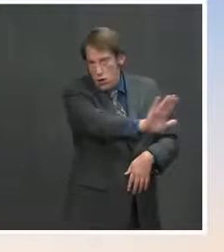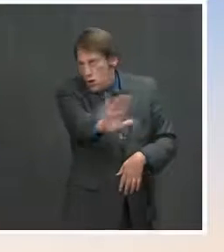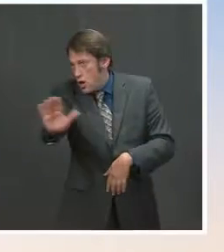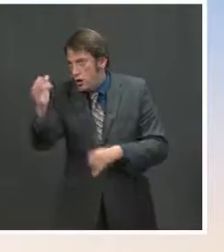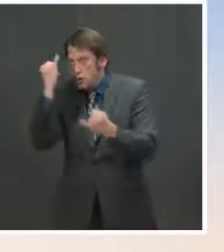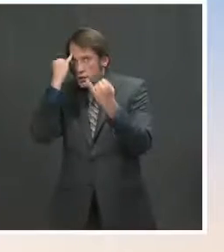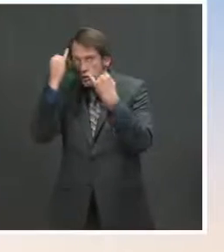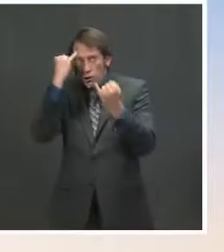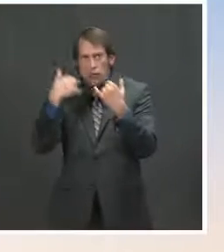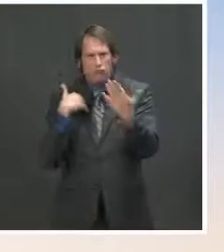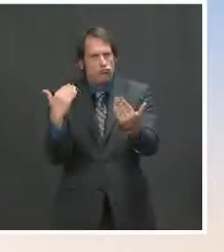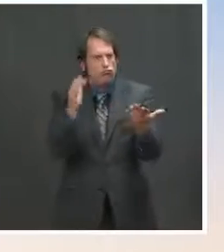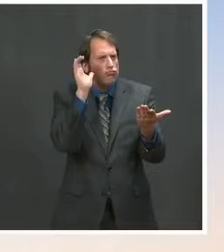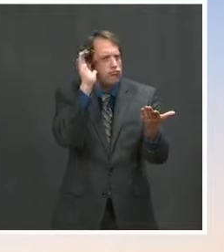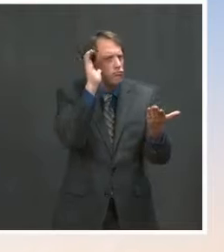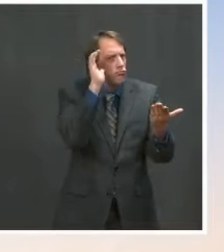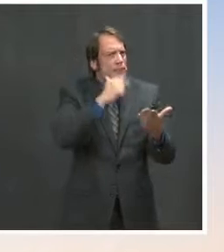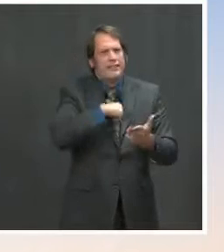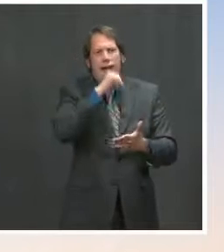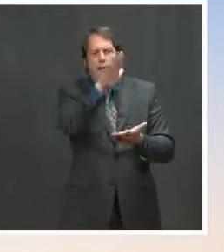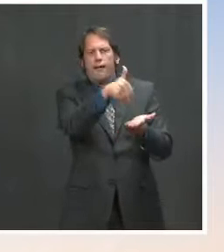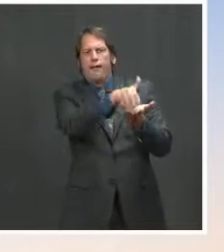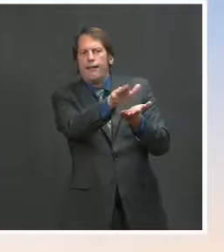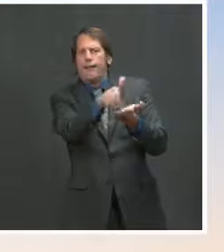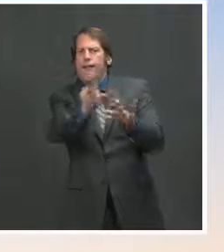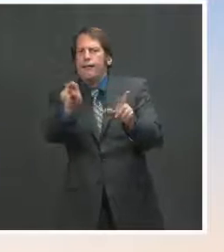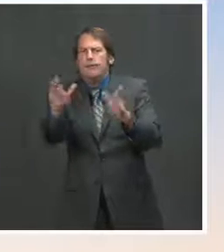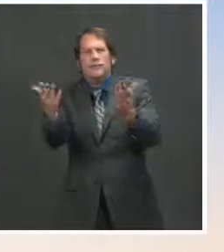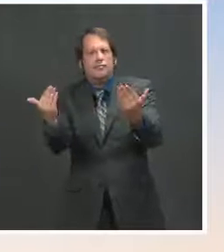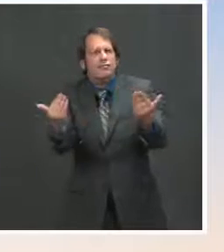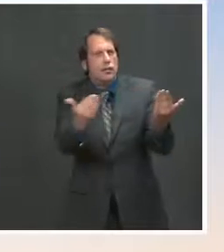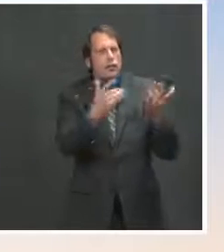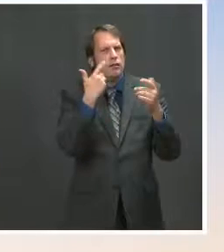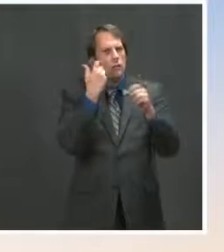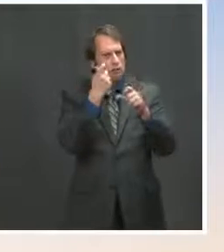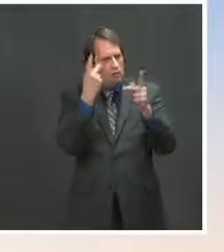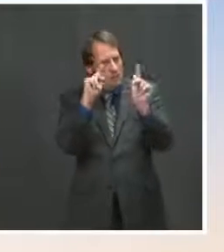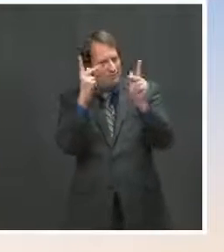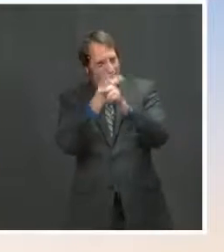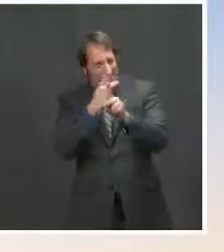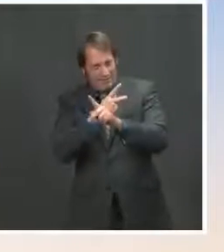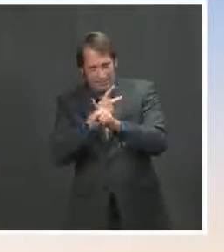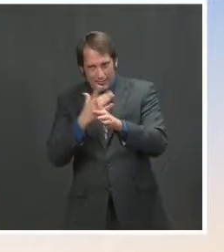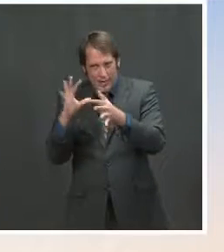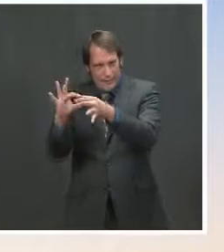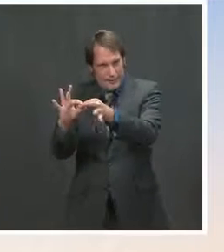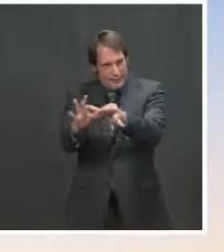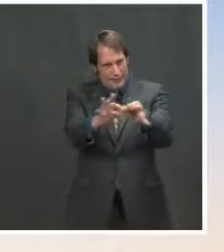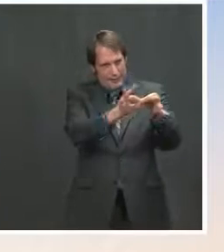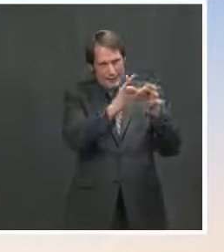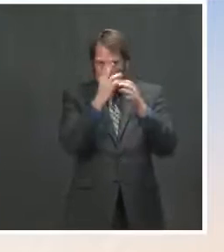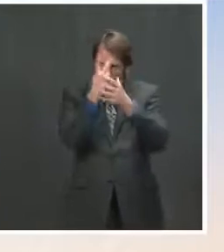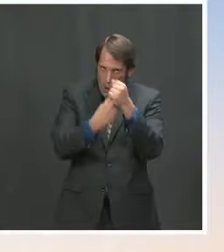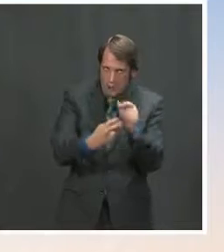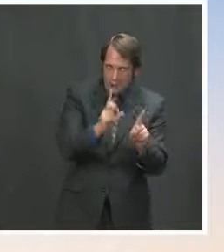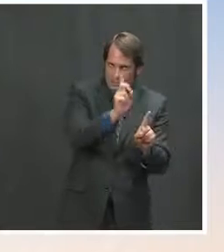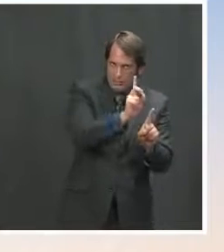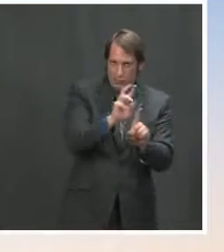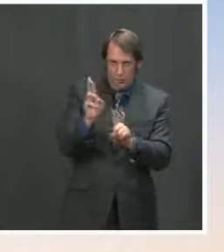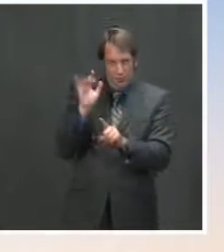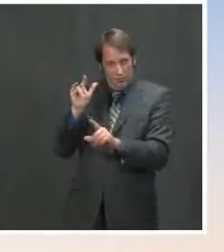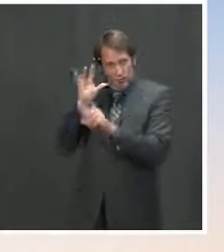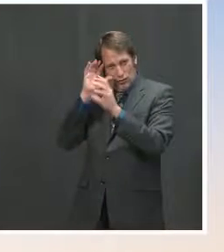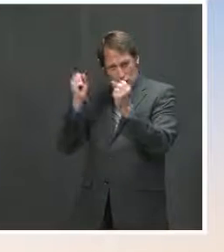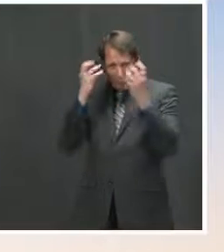forward may look like in coordination and cooperation. We have the president's bottom line here is that the only thing we cannot